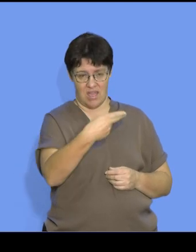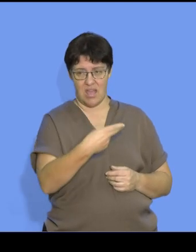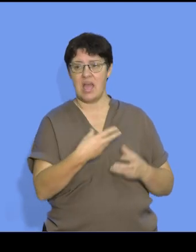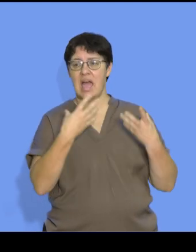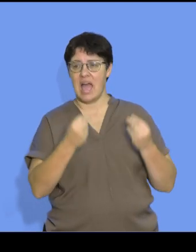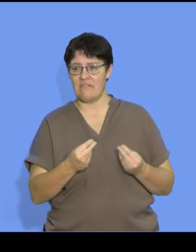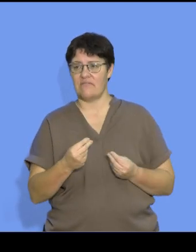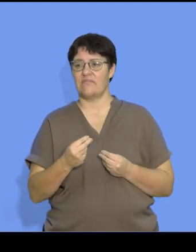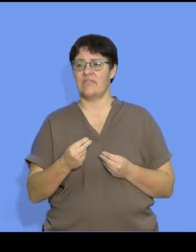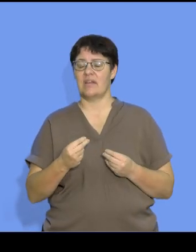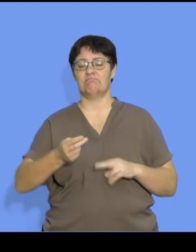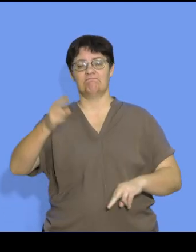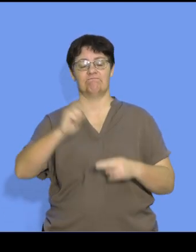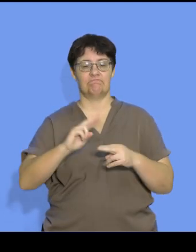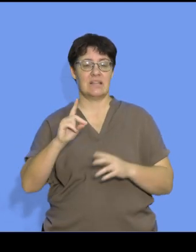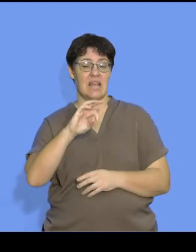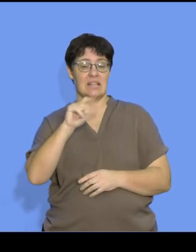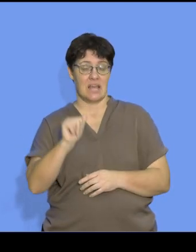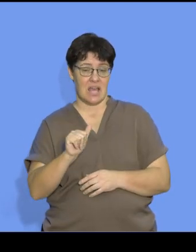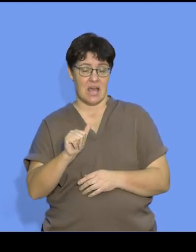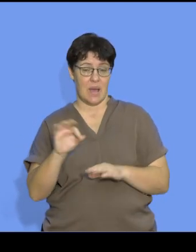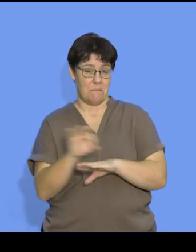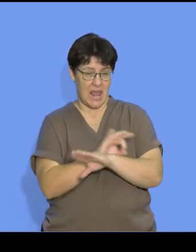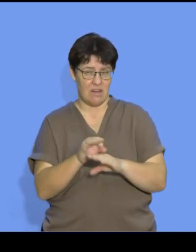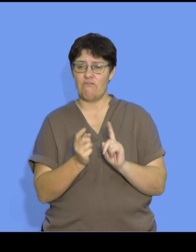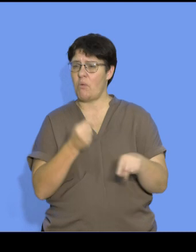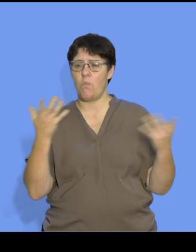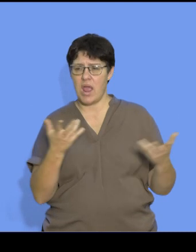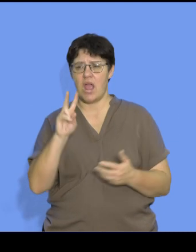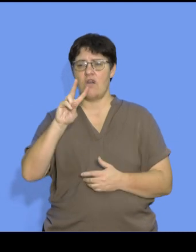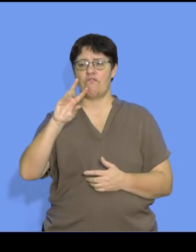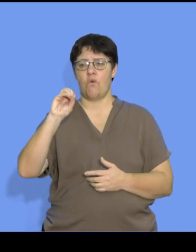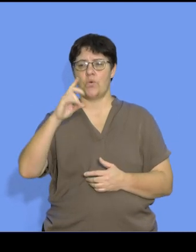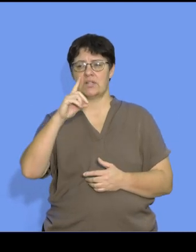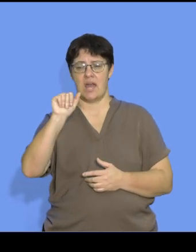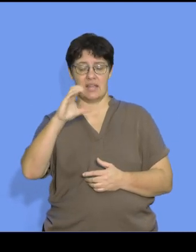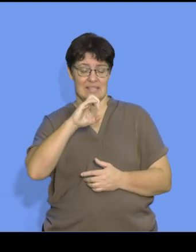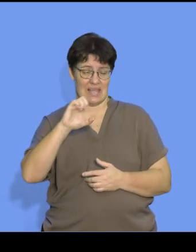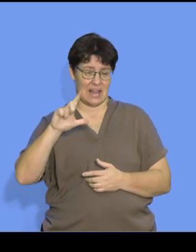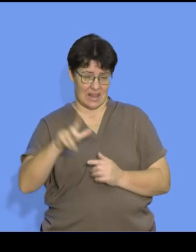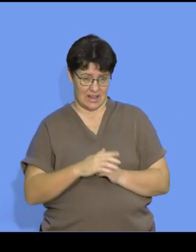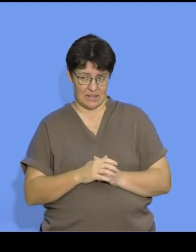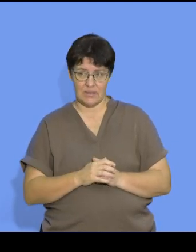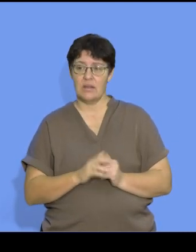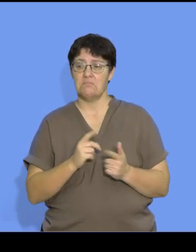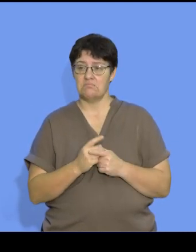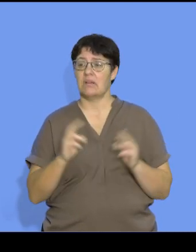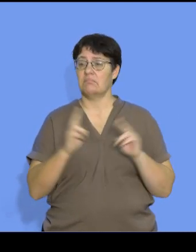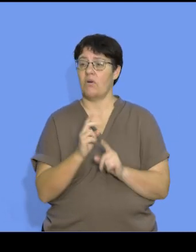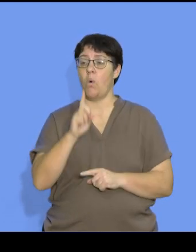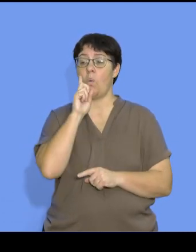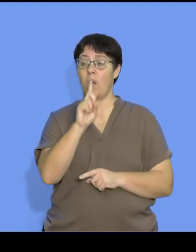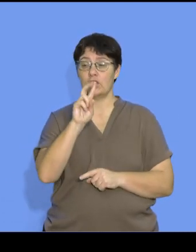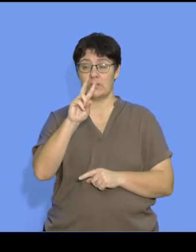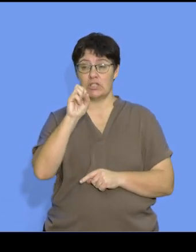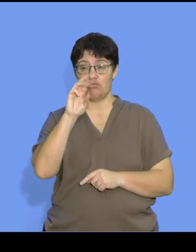limited data plan from Vodacell. The limited data plans cost 120 Rand for 1 gigabyte